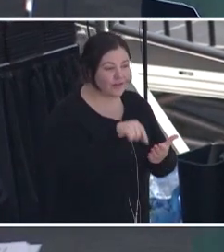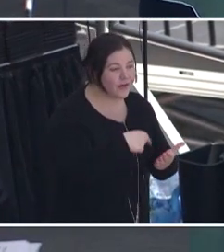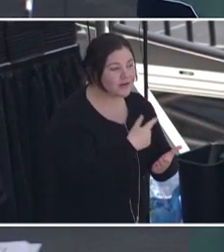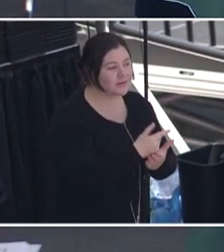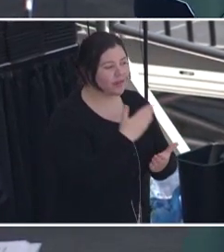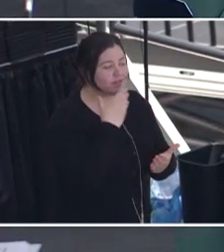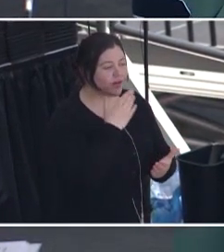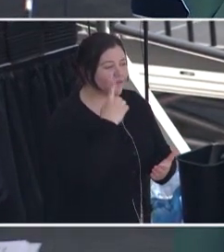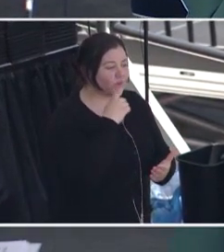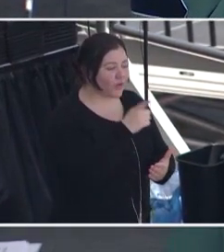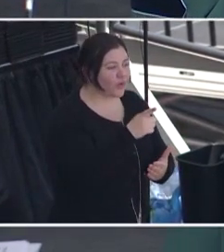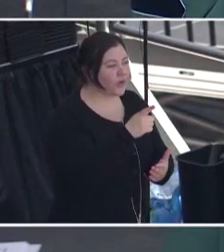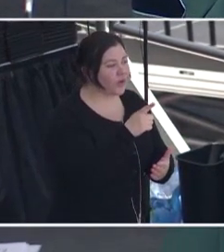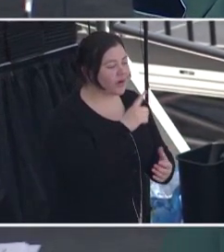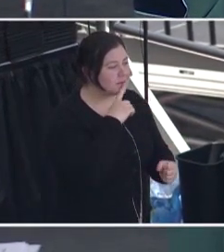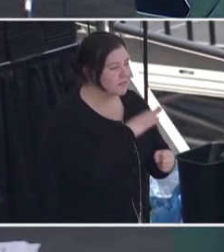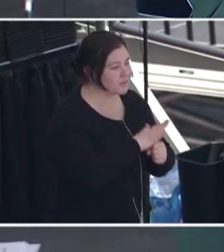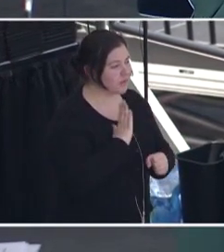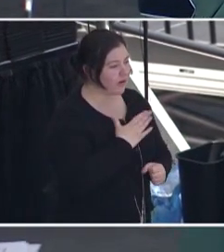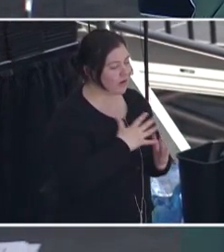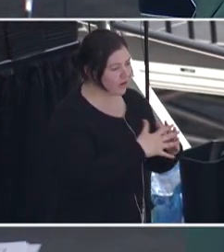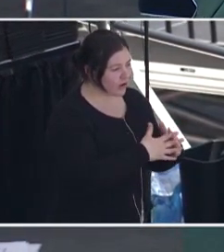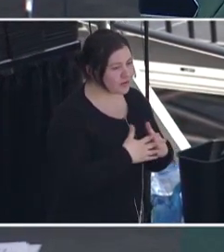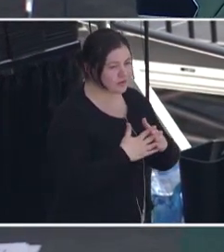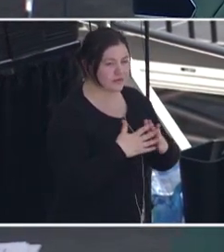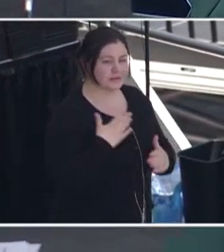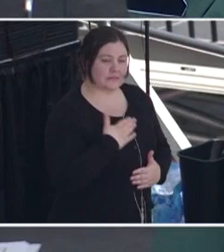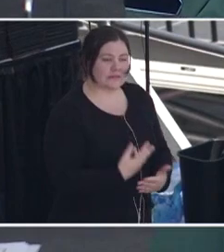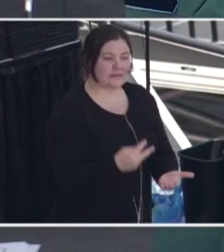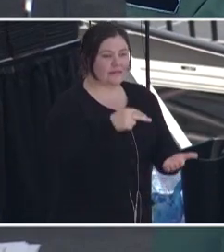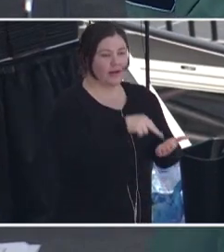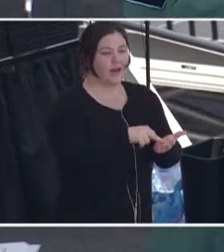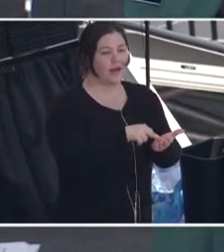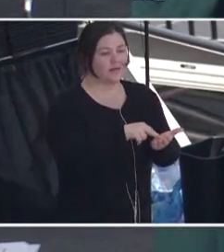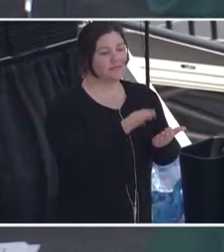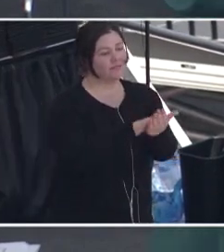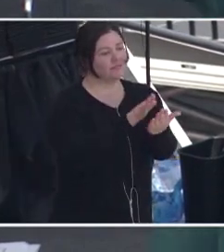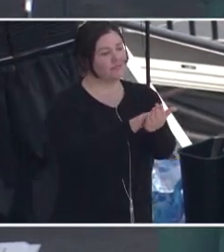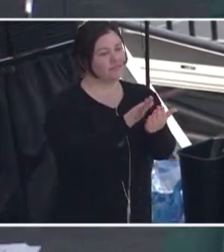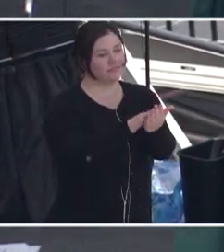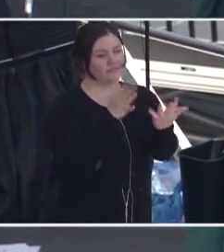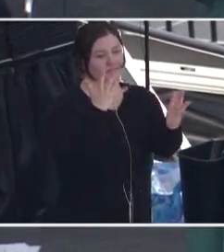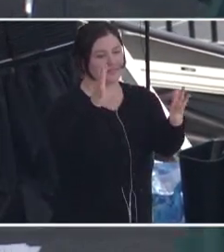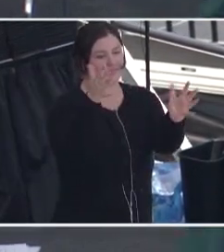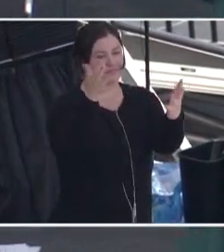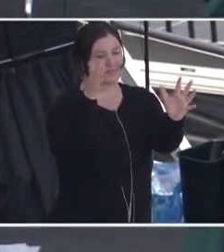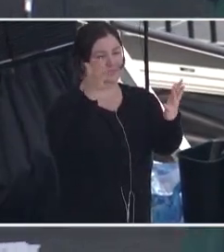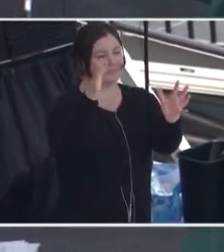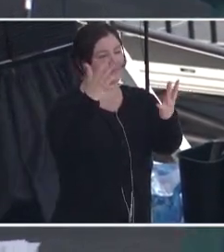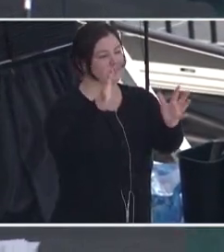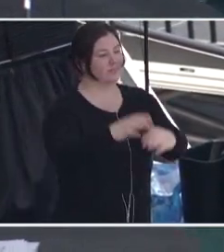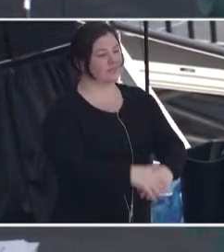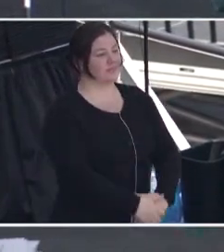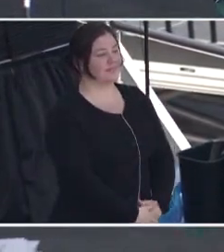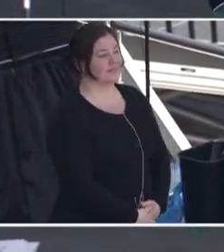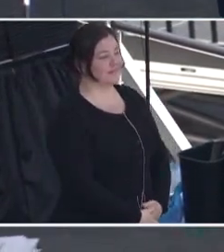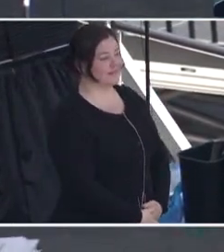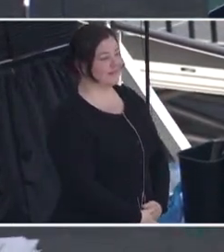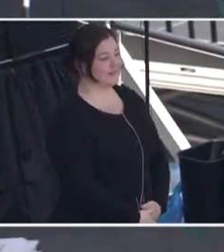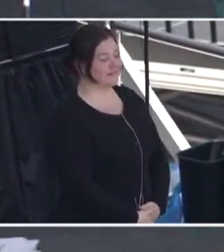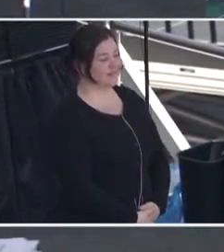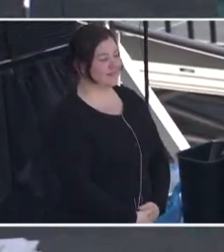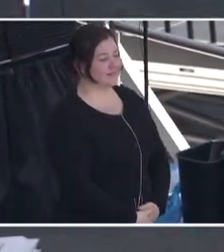service. Please rise and be recognized. Veterans? Yay.